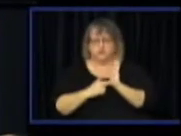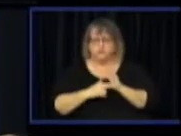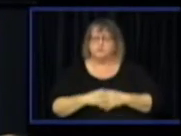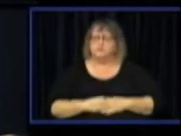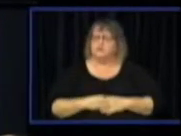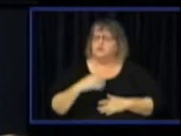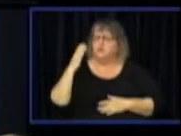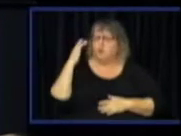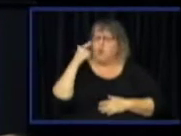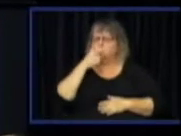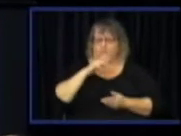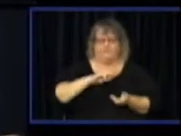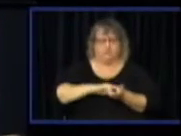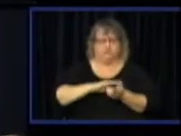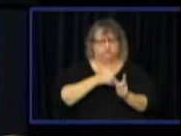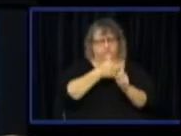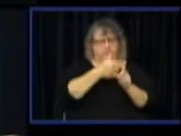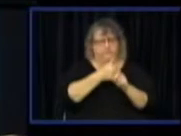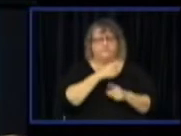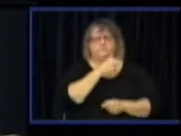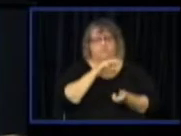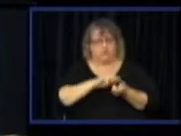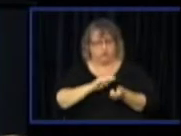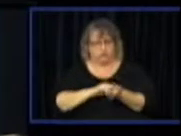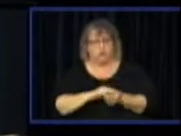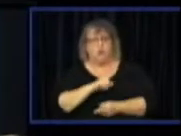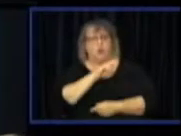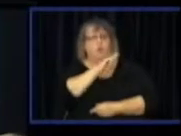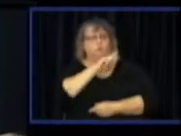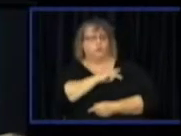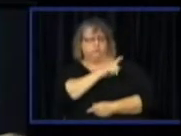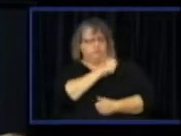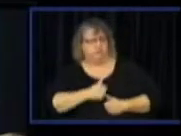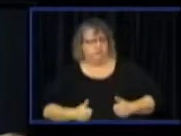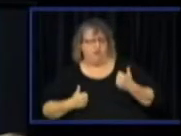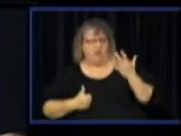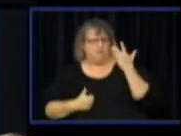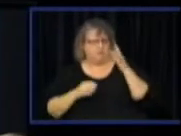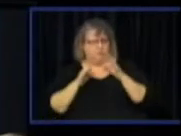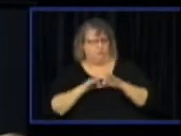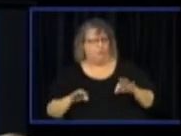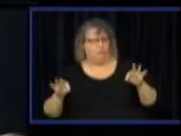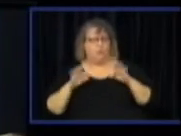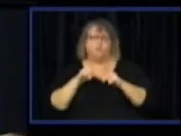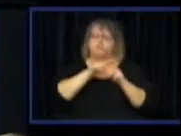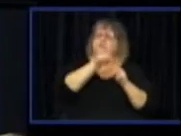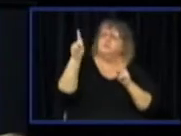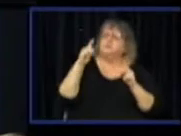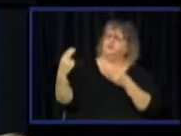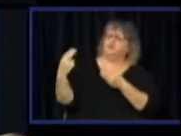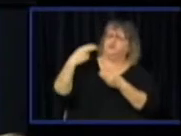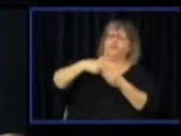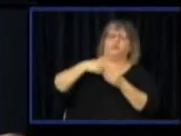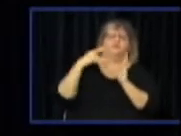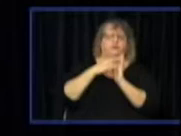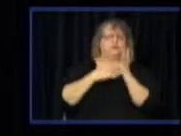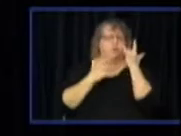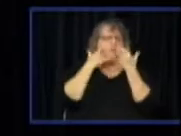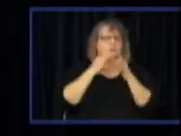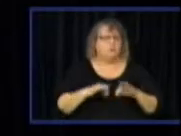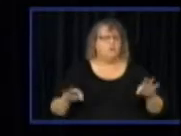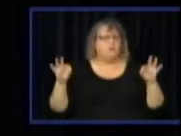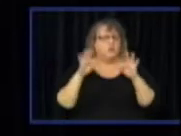why, as a physician and as in your personal life, why would it be important for people to join the registry?